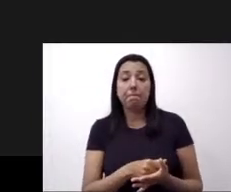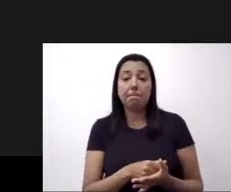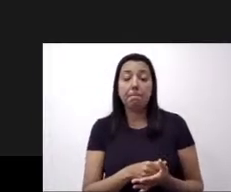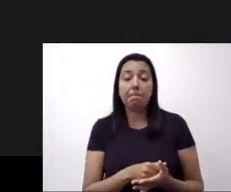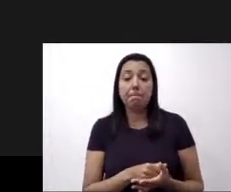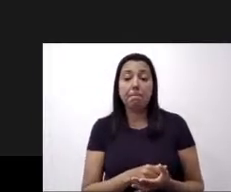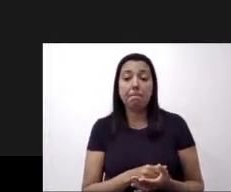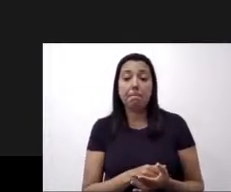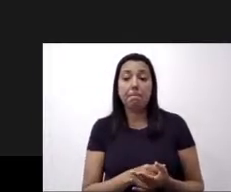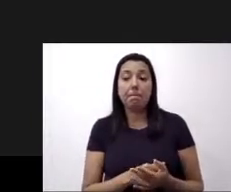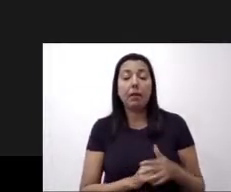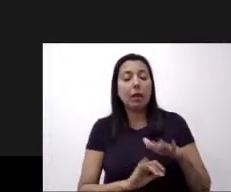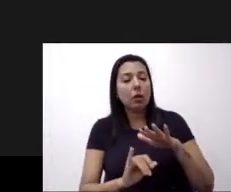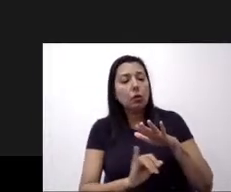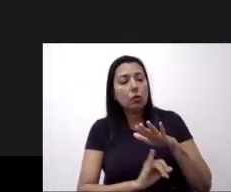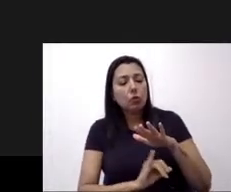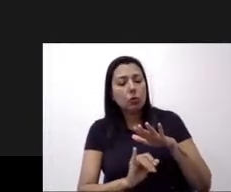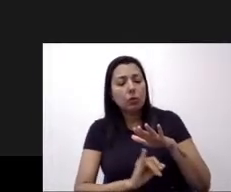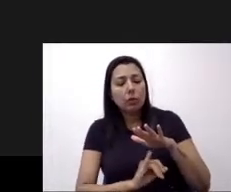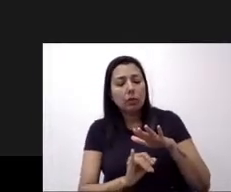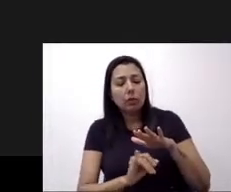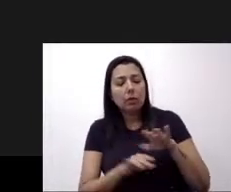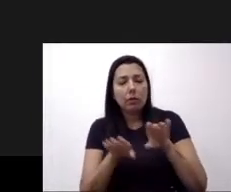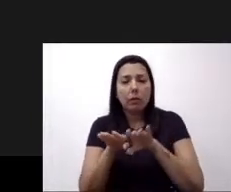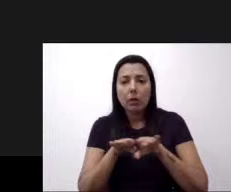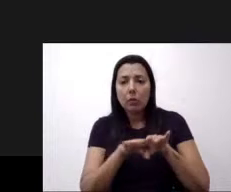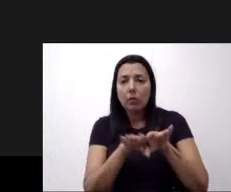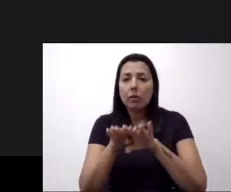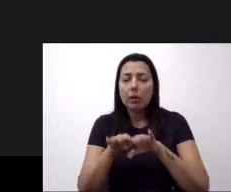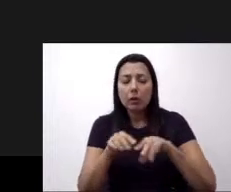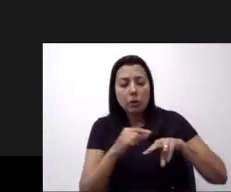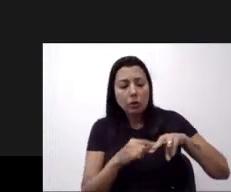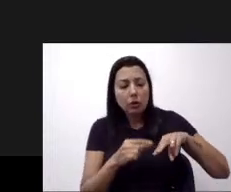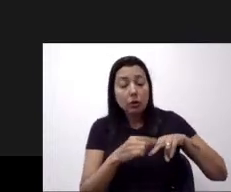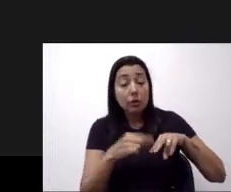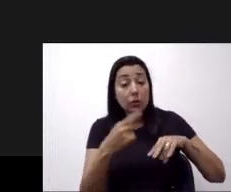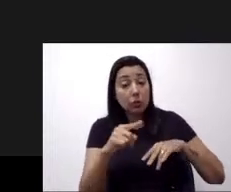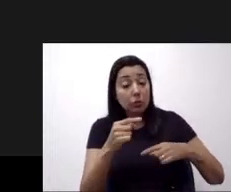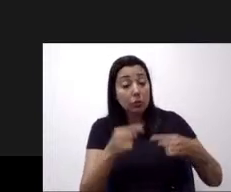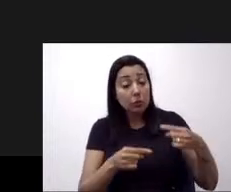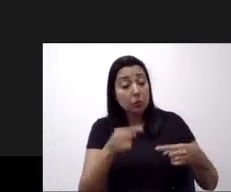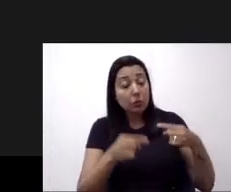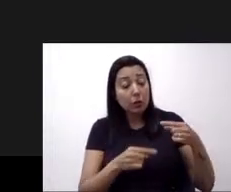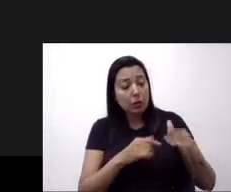institutionalization of gender equality policies is an ambivalent process.